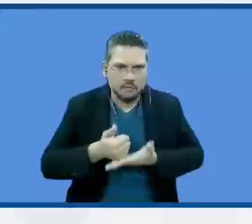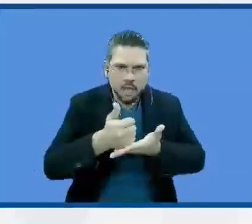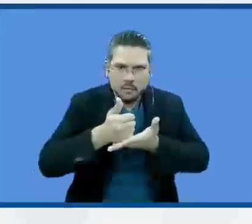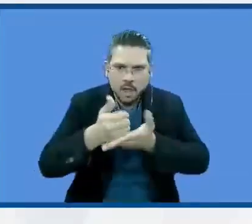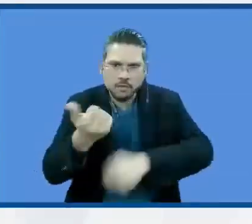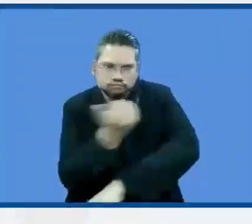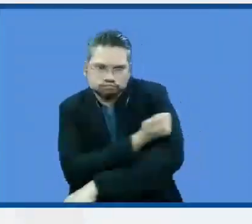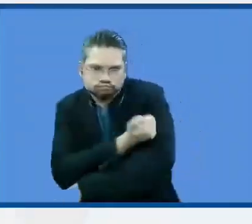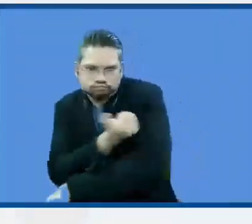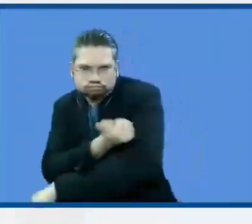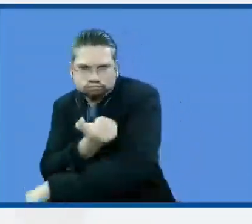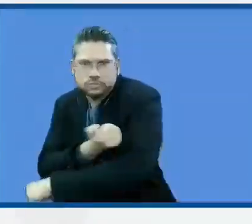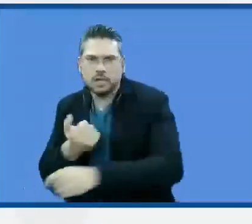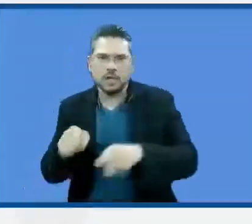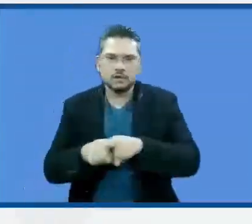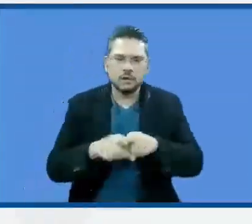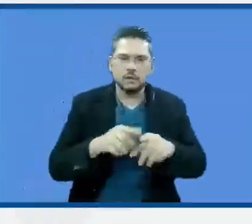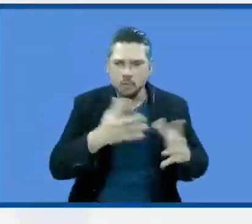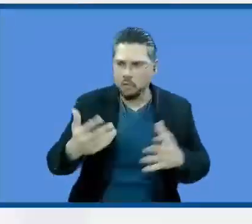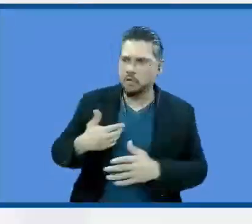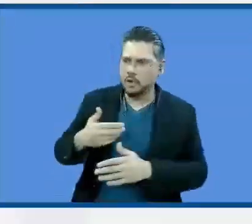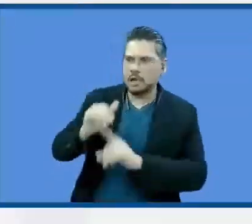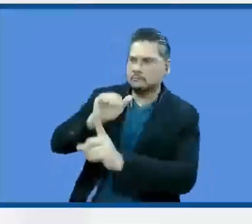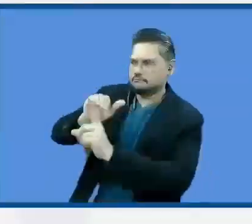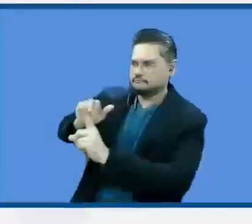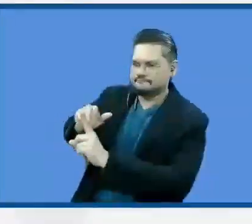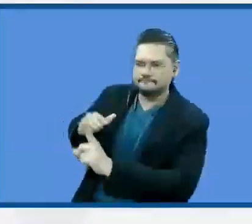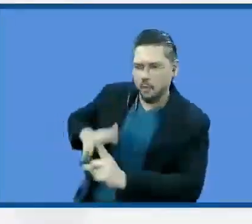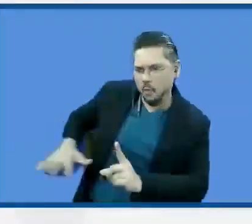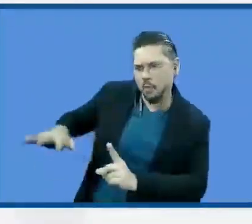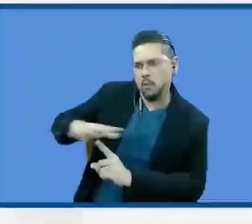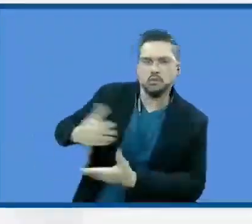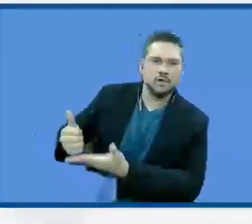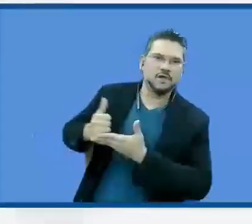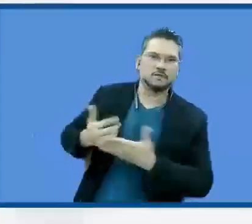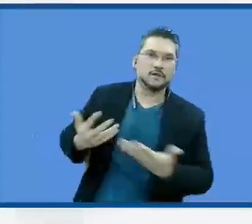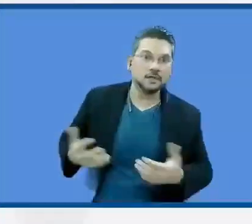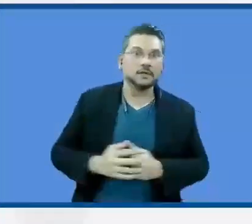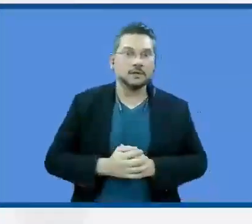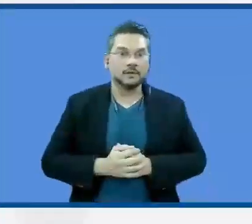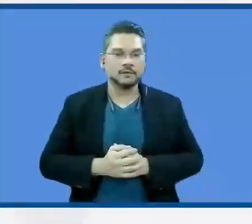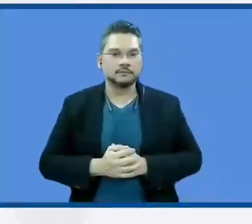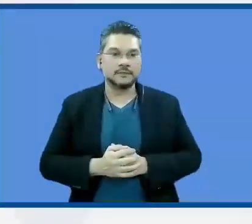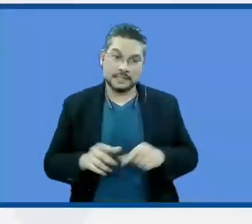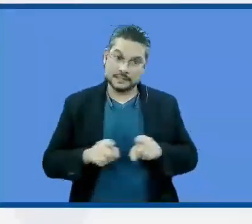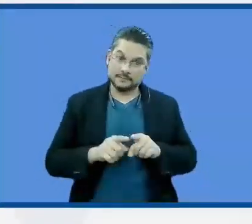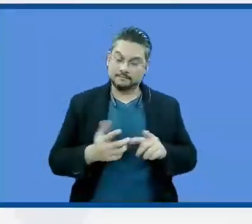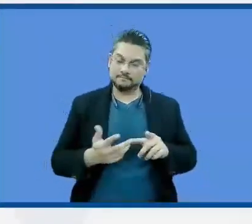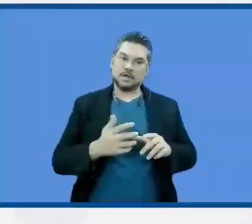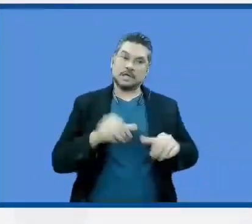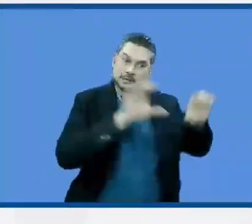upon all of them for mass vaccination in our countries. Last but not least, science and technology play a crucial